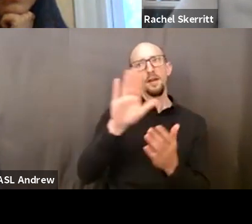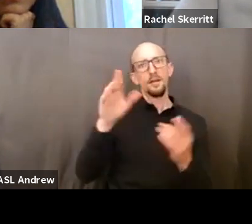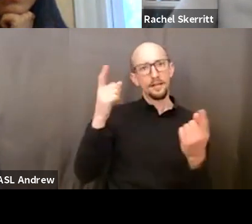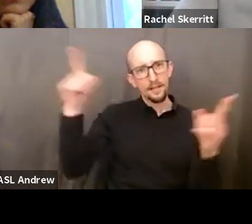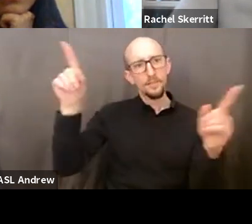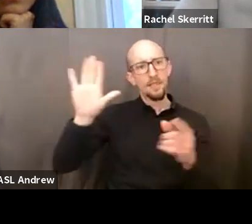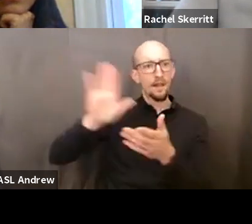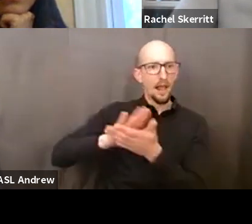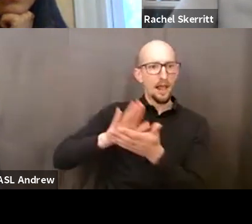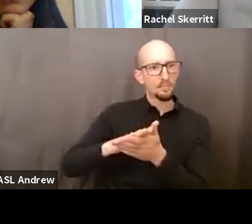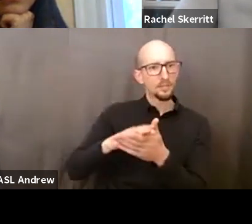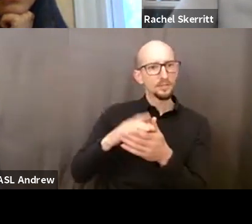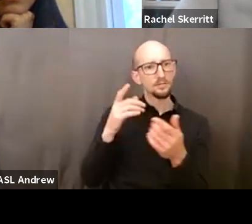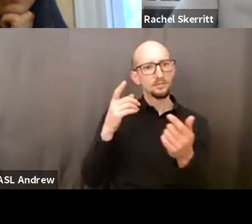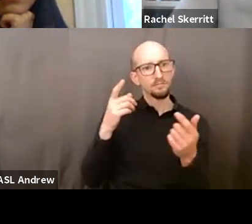academic achievement.